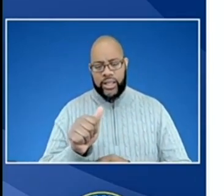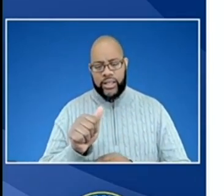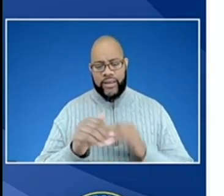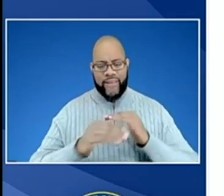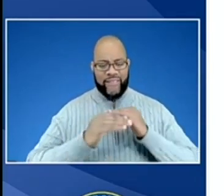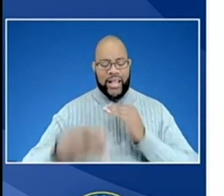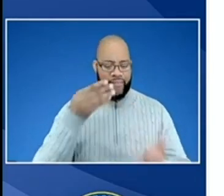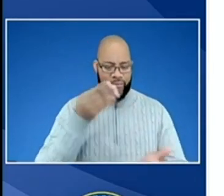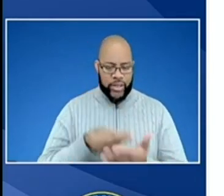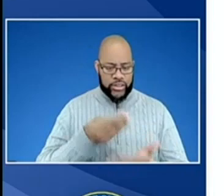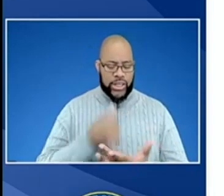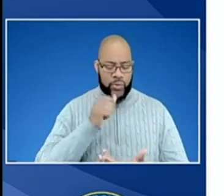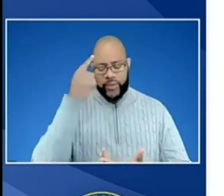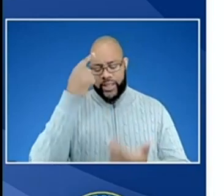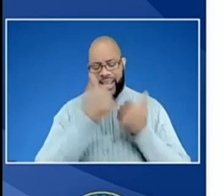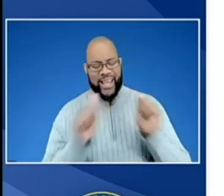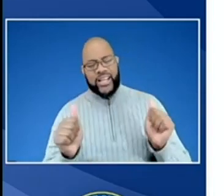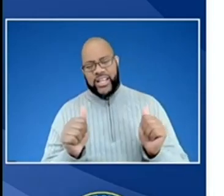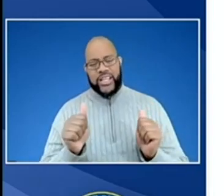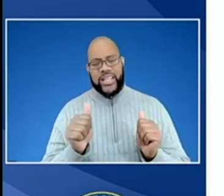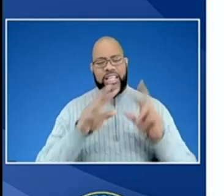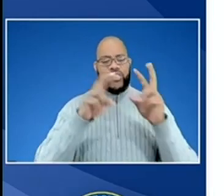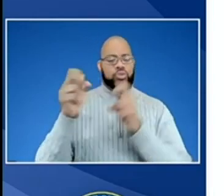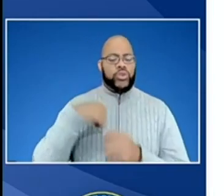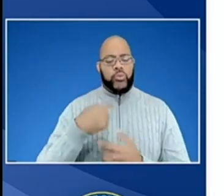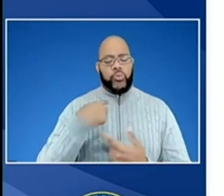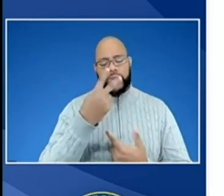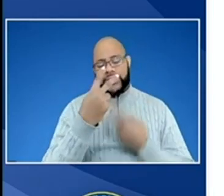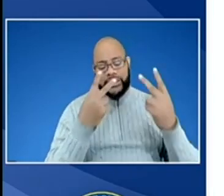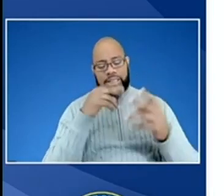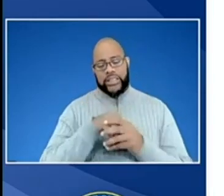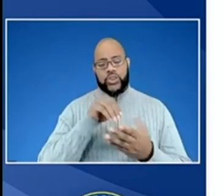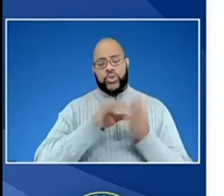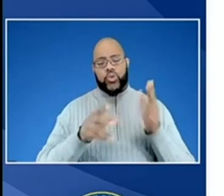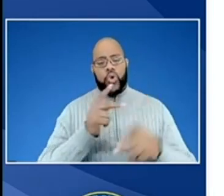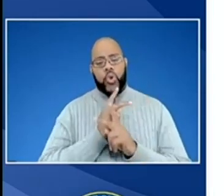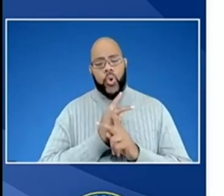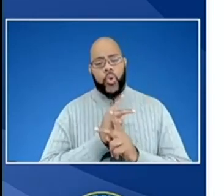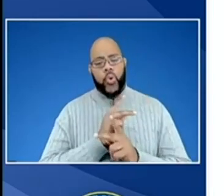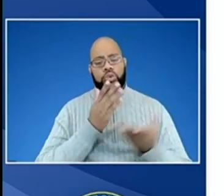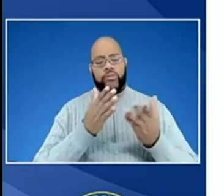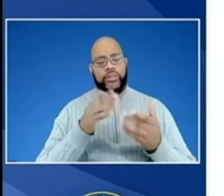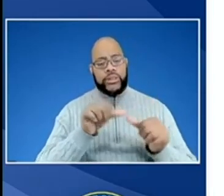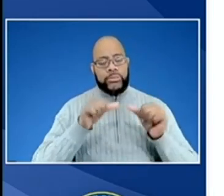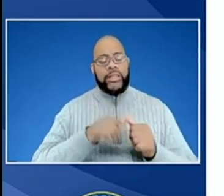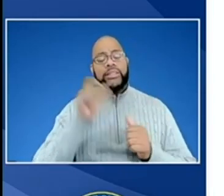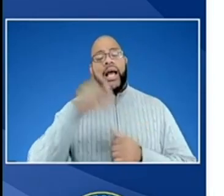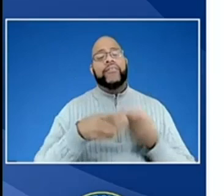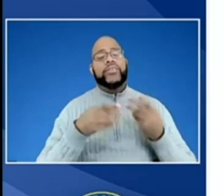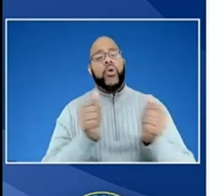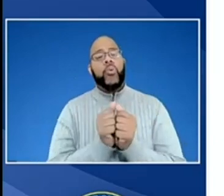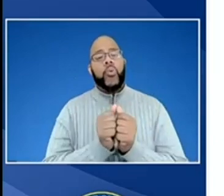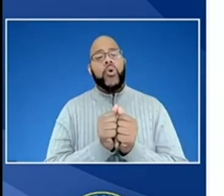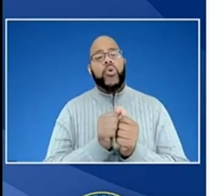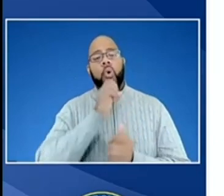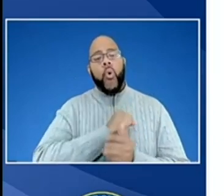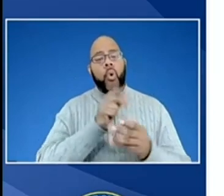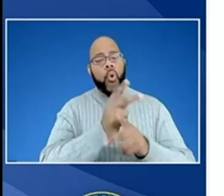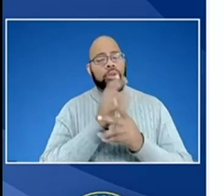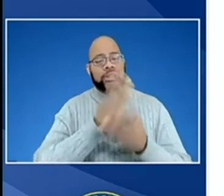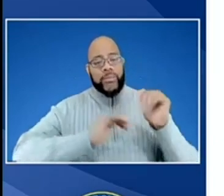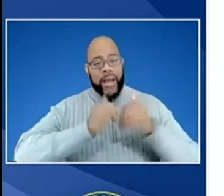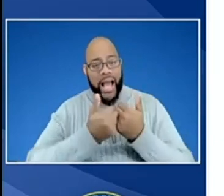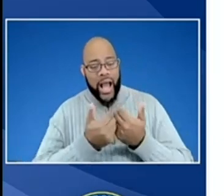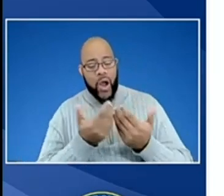any of the issues that we're seeing in the student loan servicing space have to do with sort of old loans somehow weighing